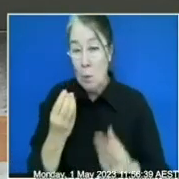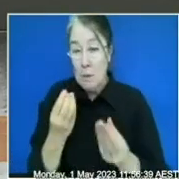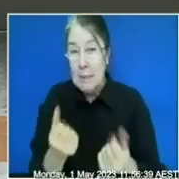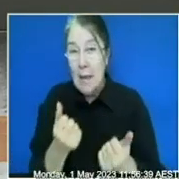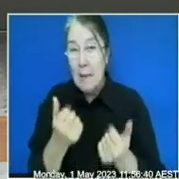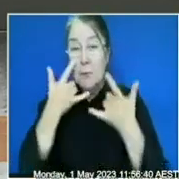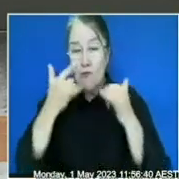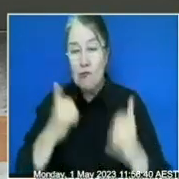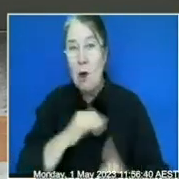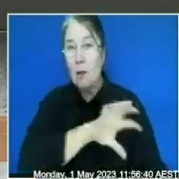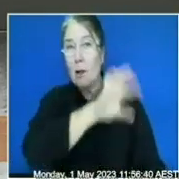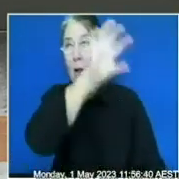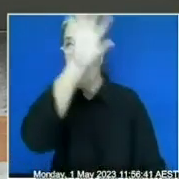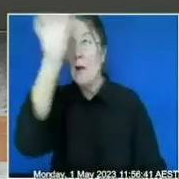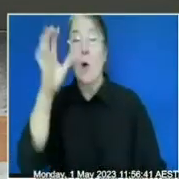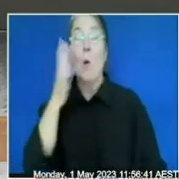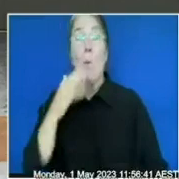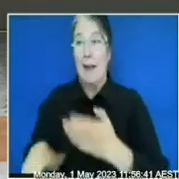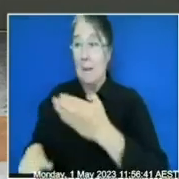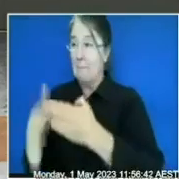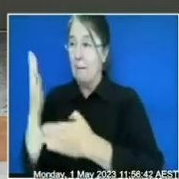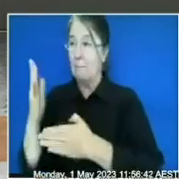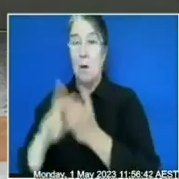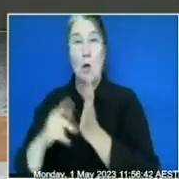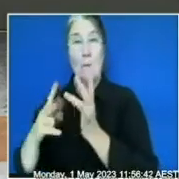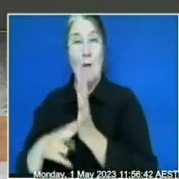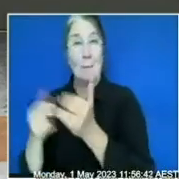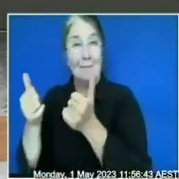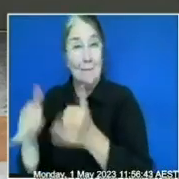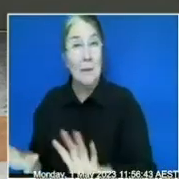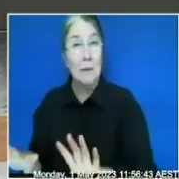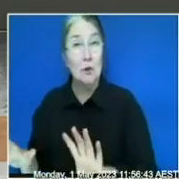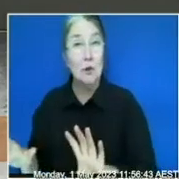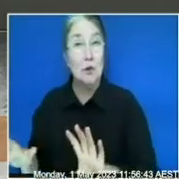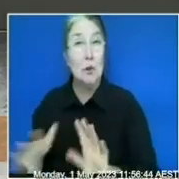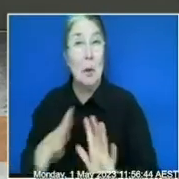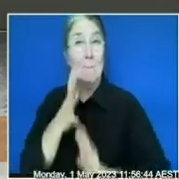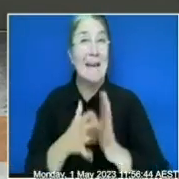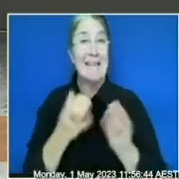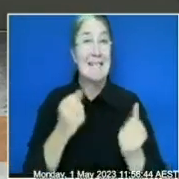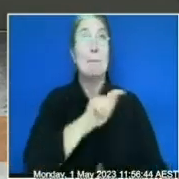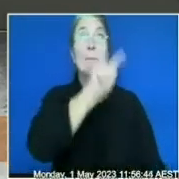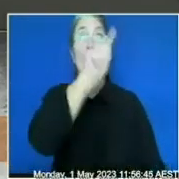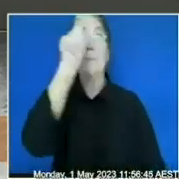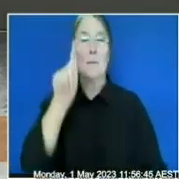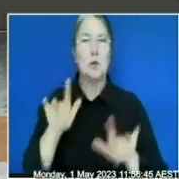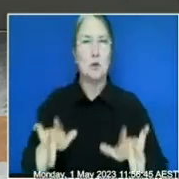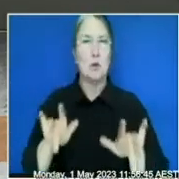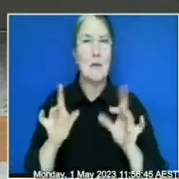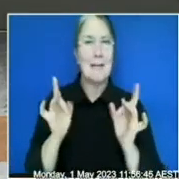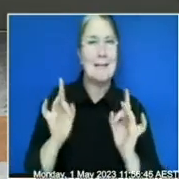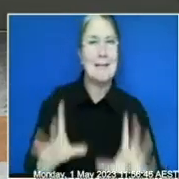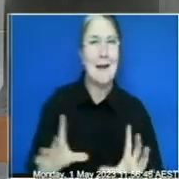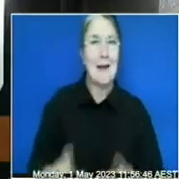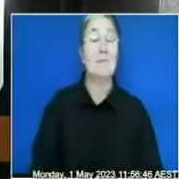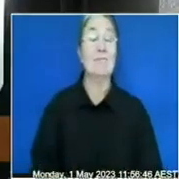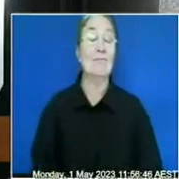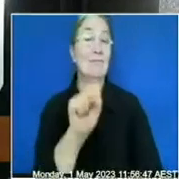for the couple of places where they're still recruiting. And those services will have less than 6 months of trial time? That's